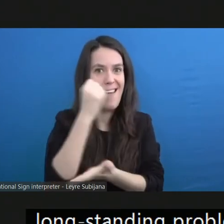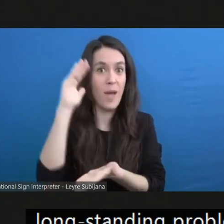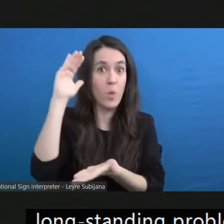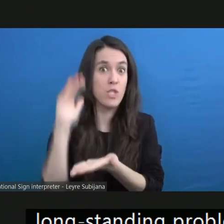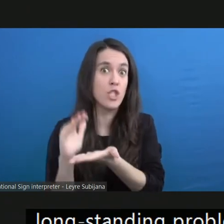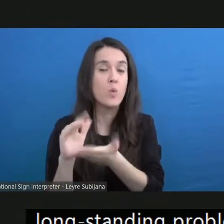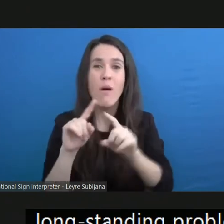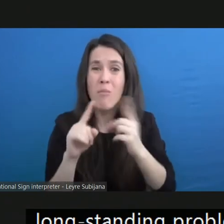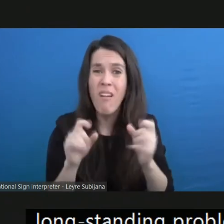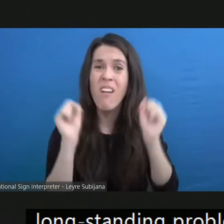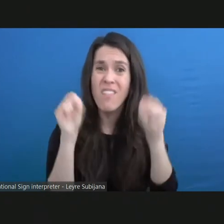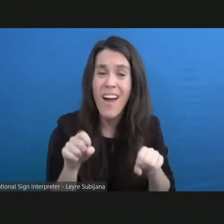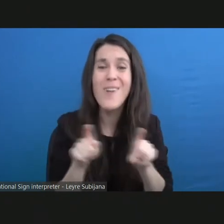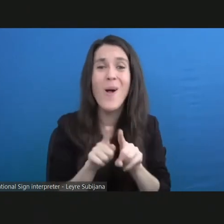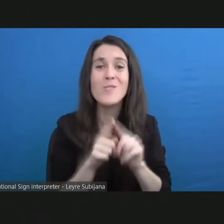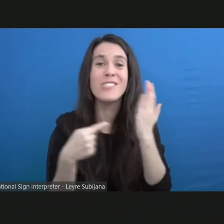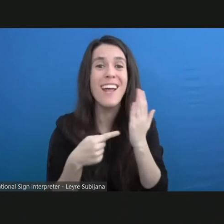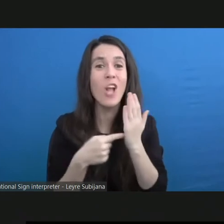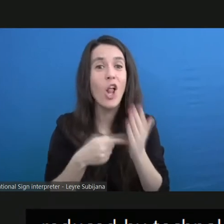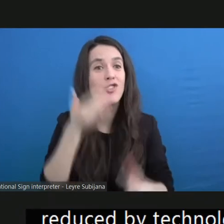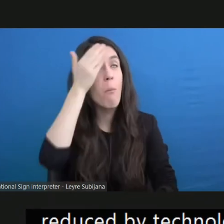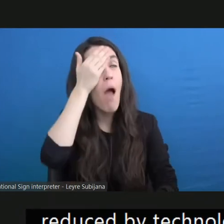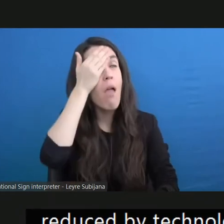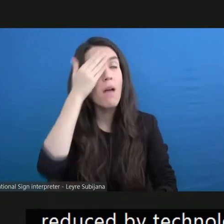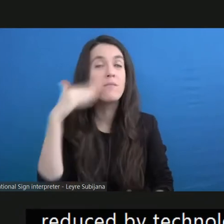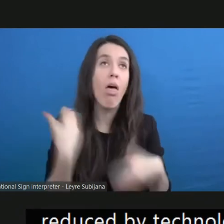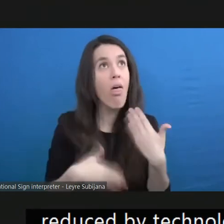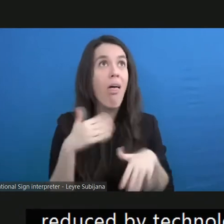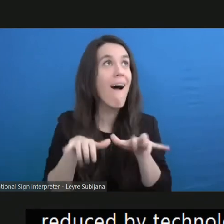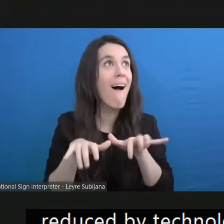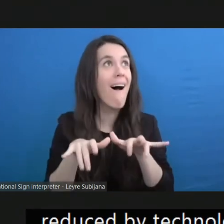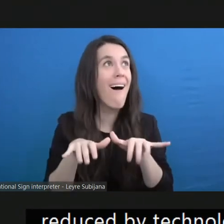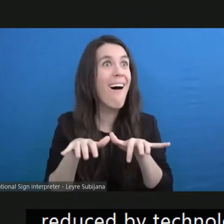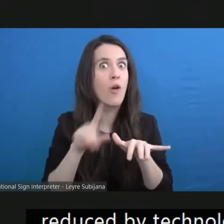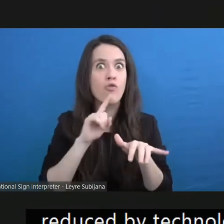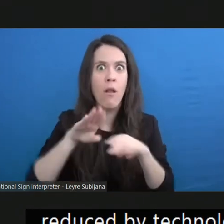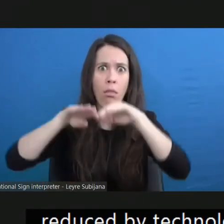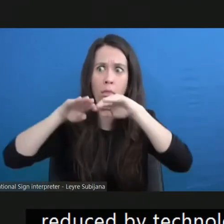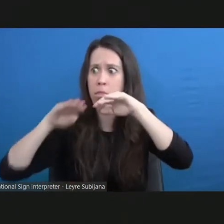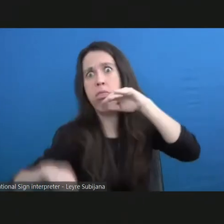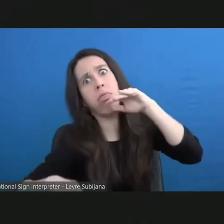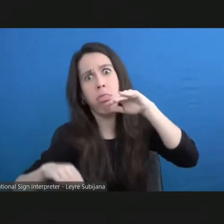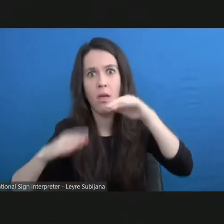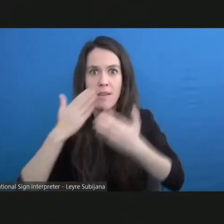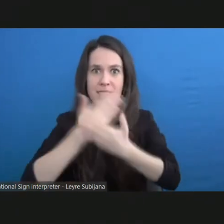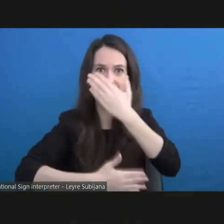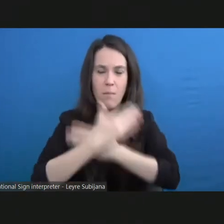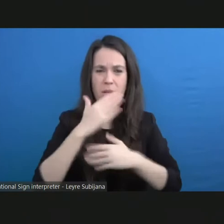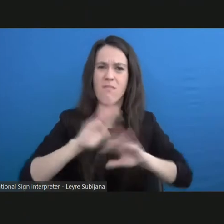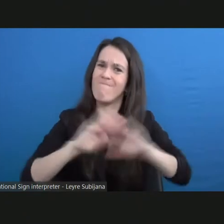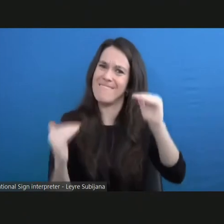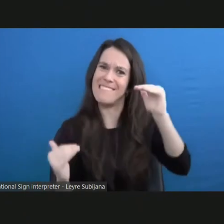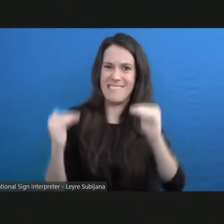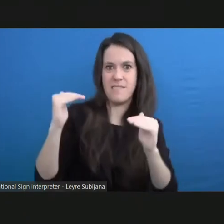also be exacerbated by it. And so we have a responsibility, IBM has a